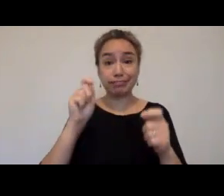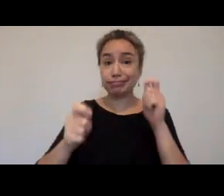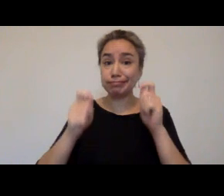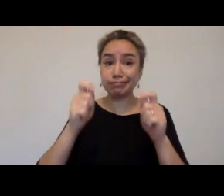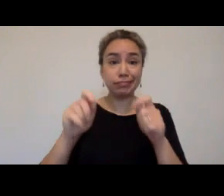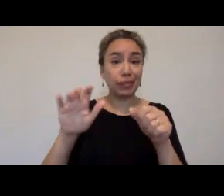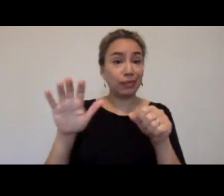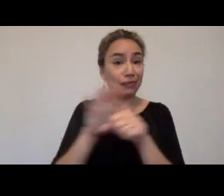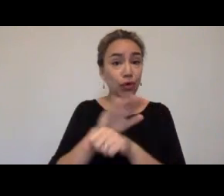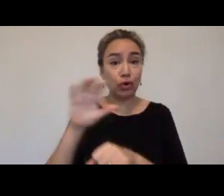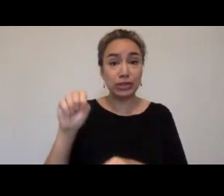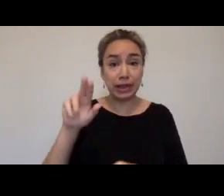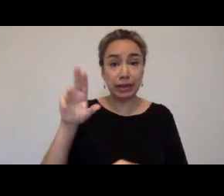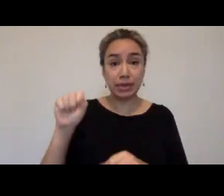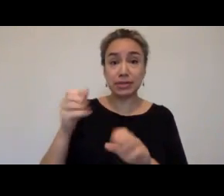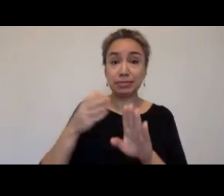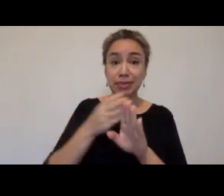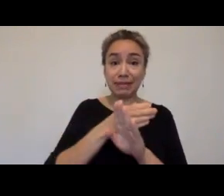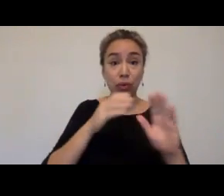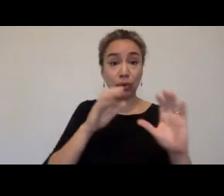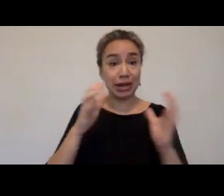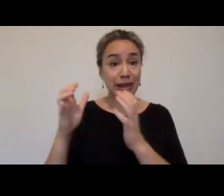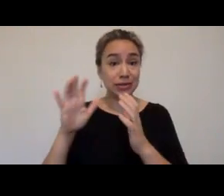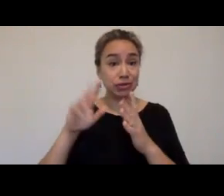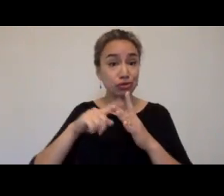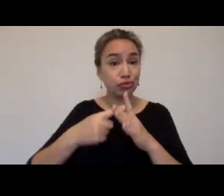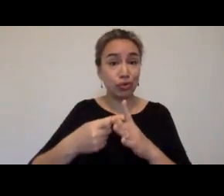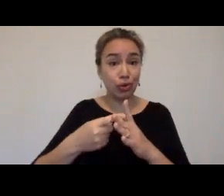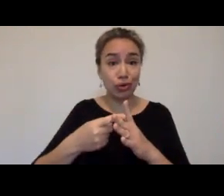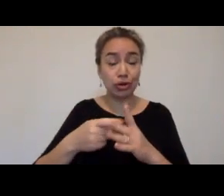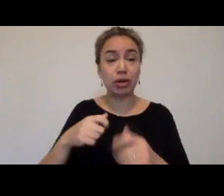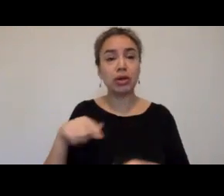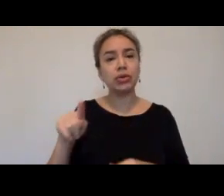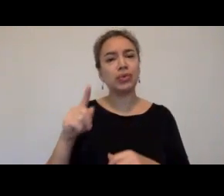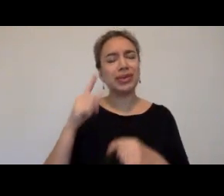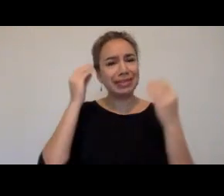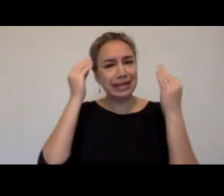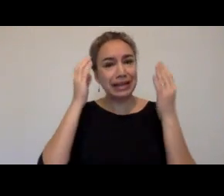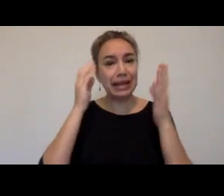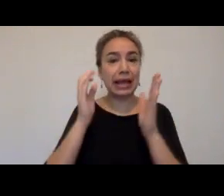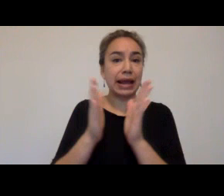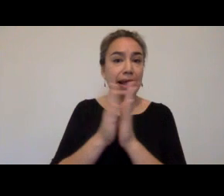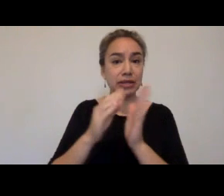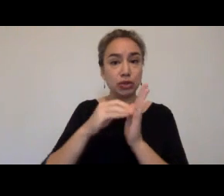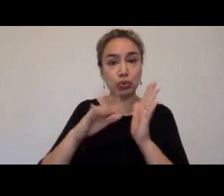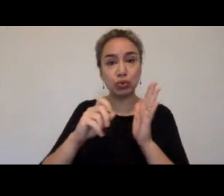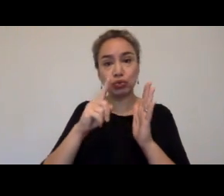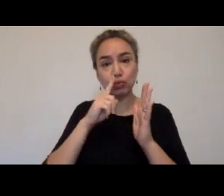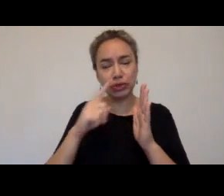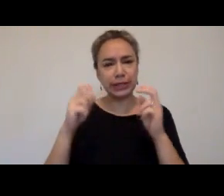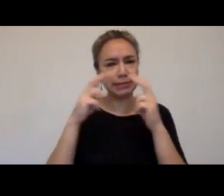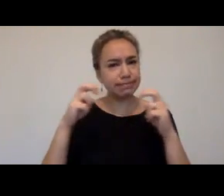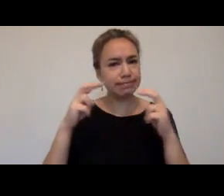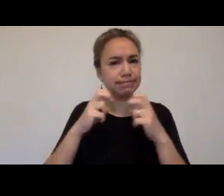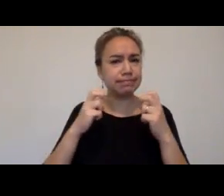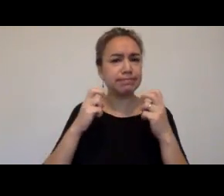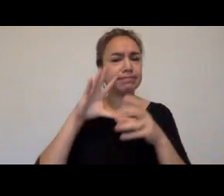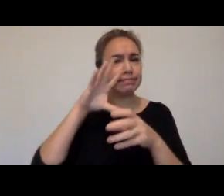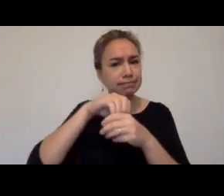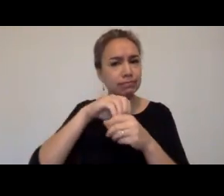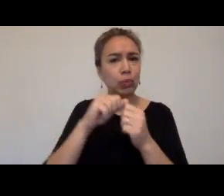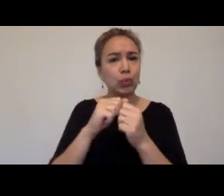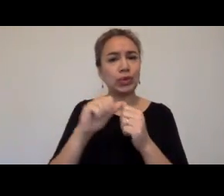before classes start, you can think about and ask students to critically engage with the text in the course,